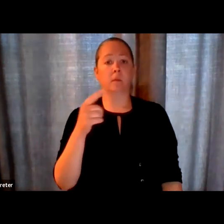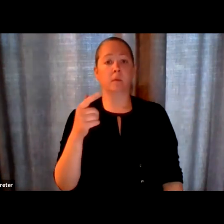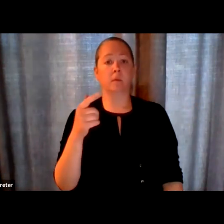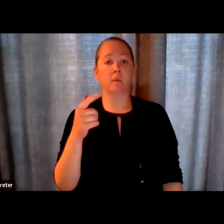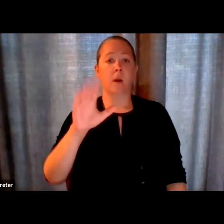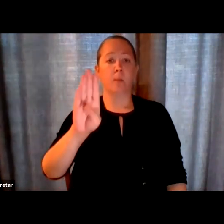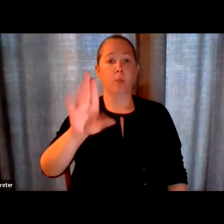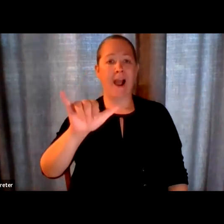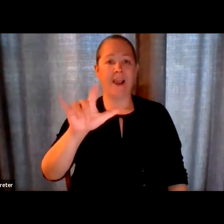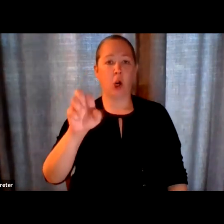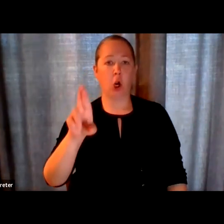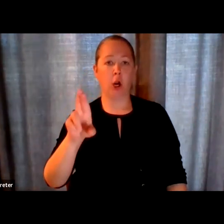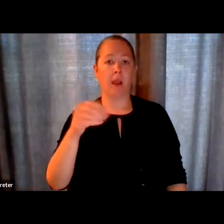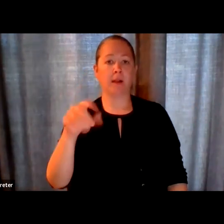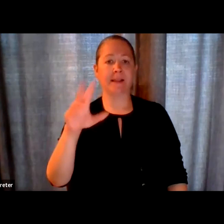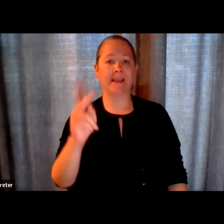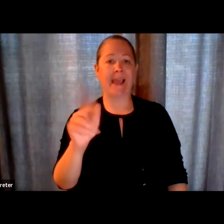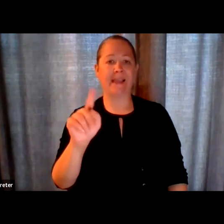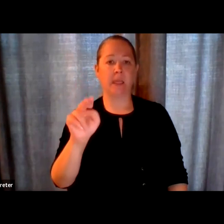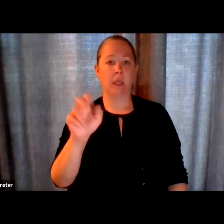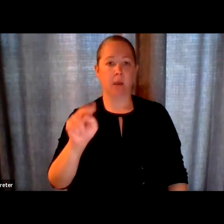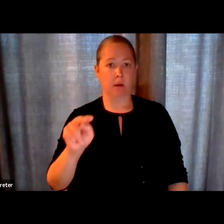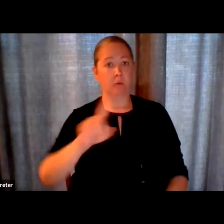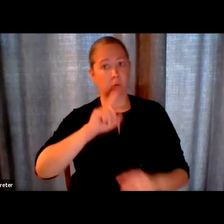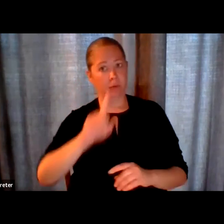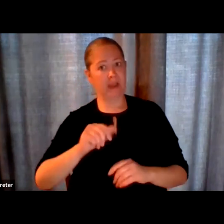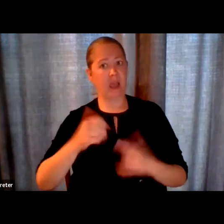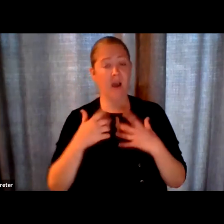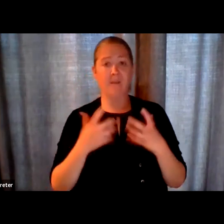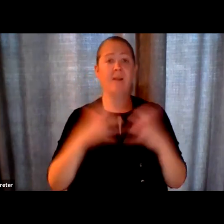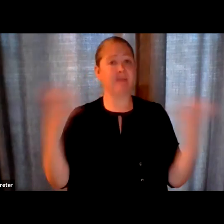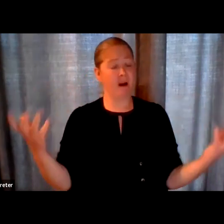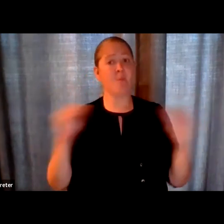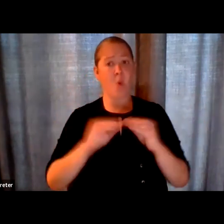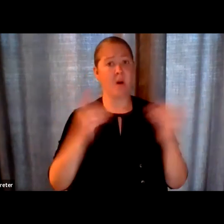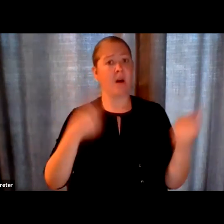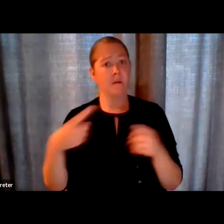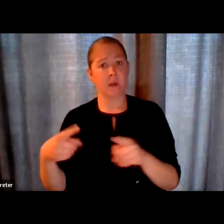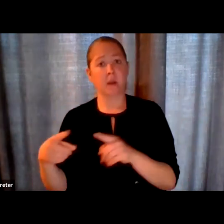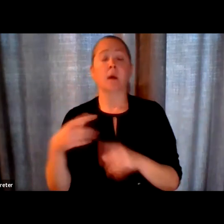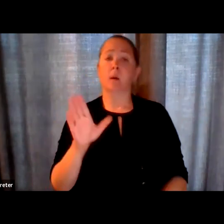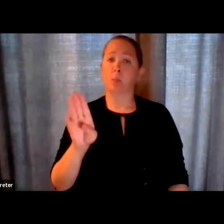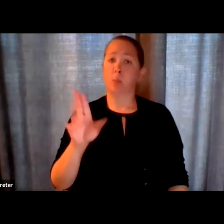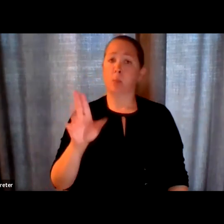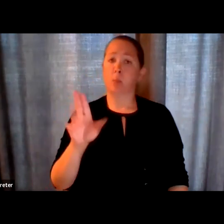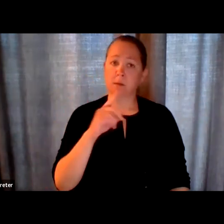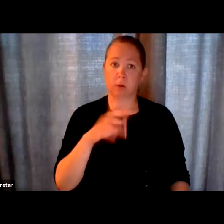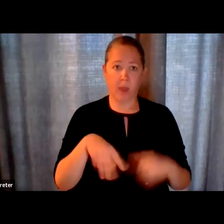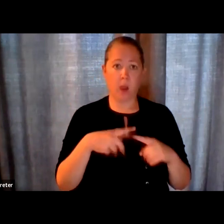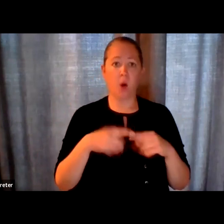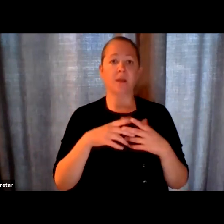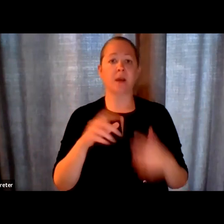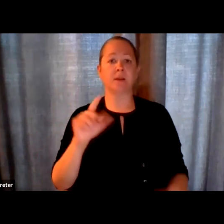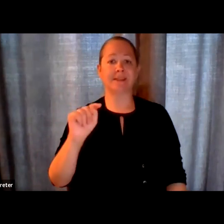and Kagan. And there really is so much more to come. Brian referenced the, Thomas dissent